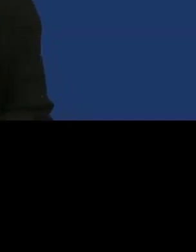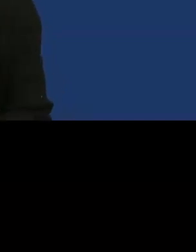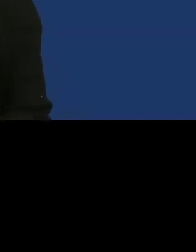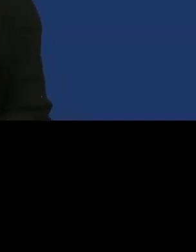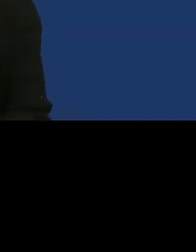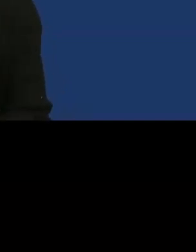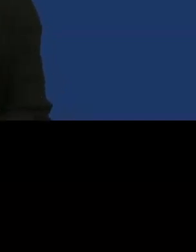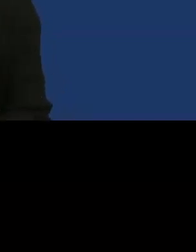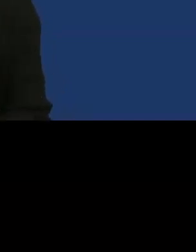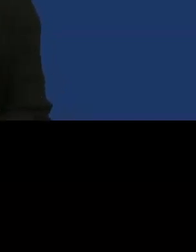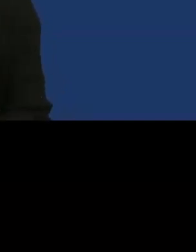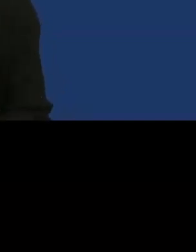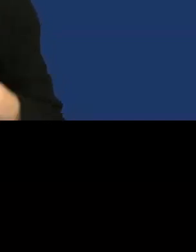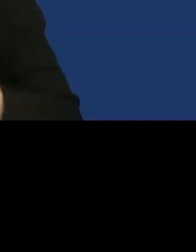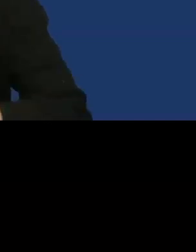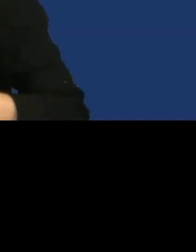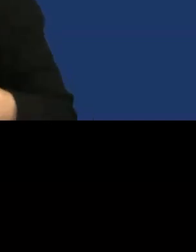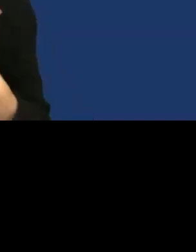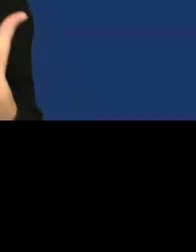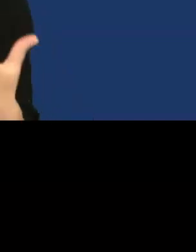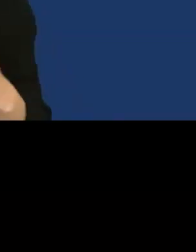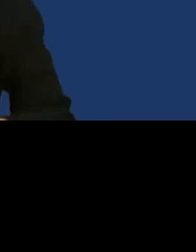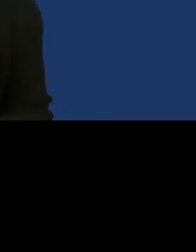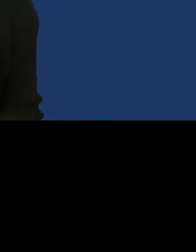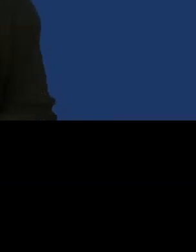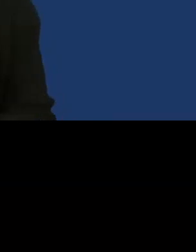Okay, enjoy this session.